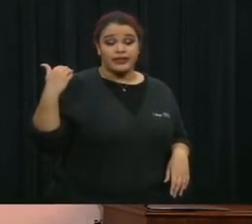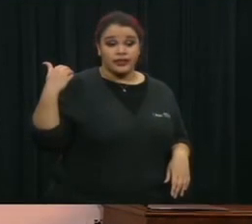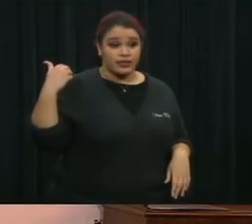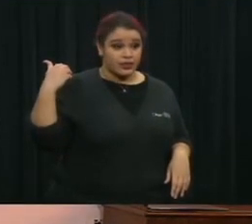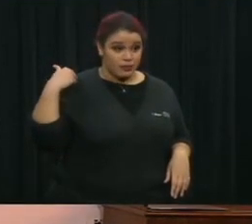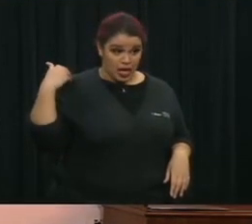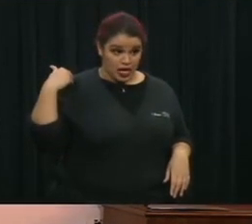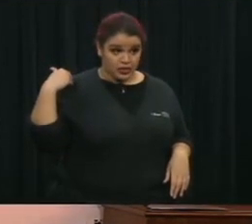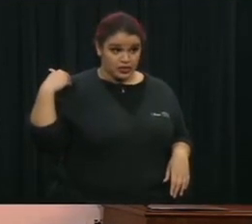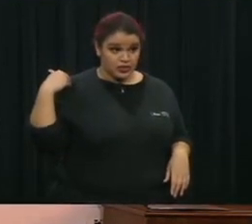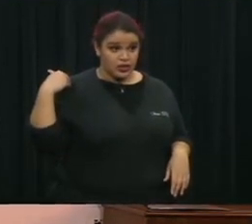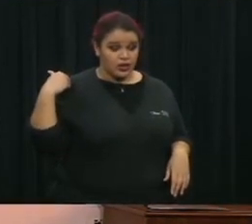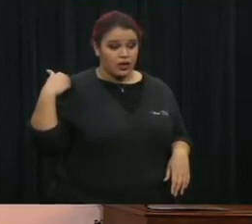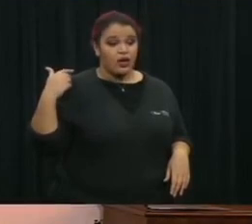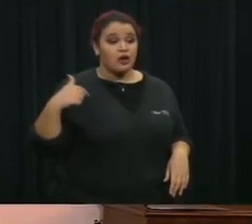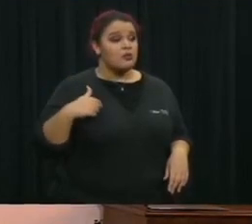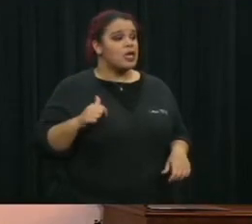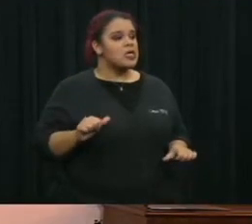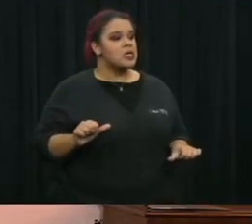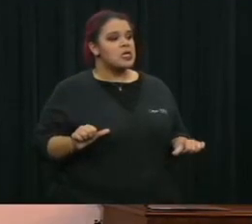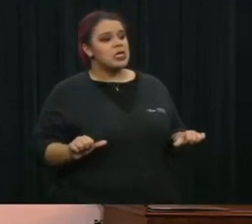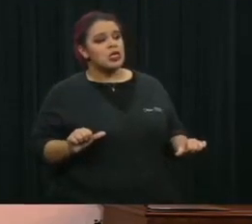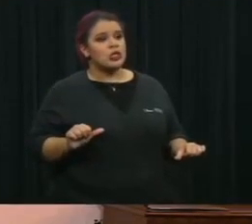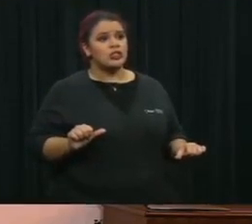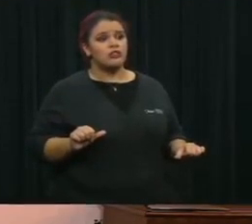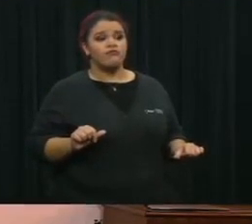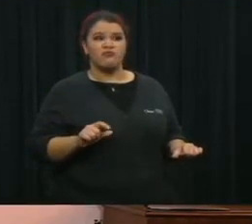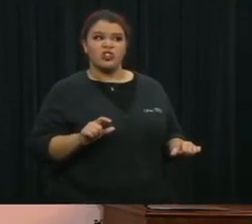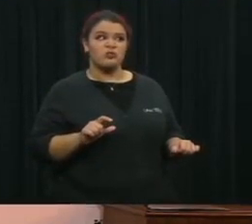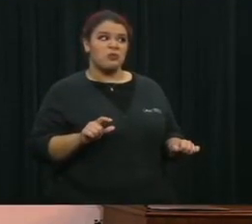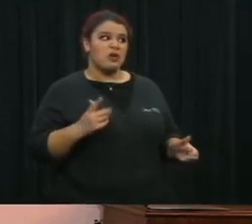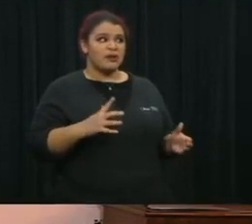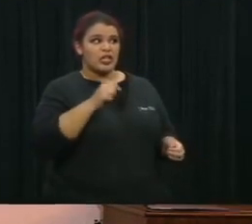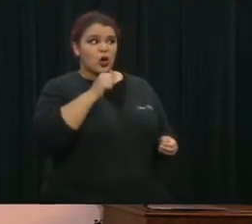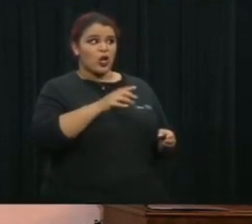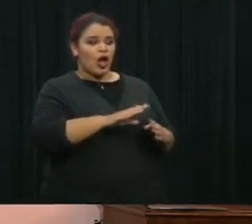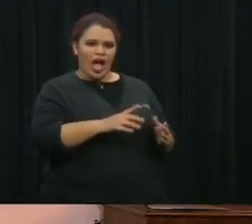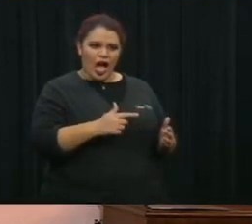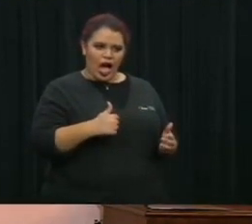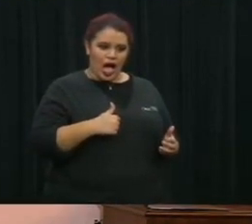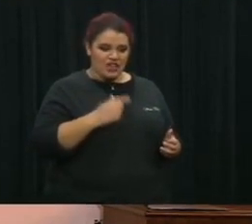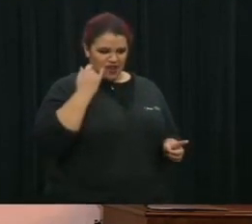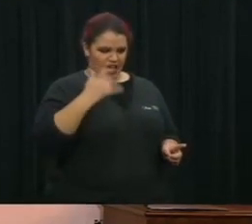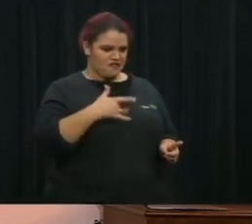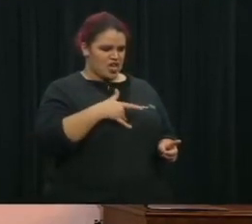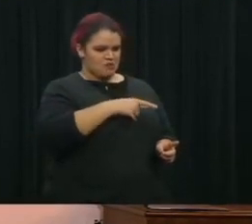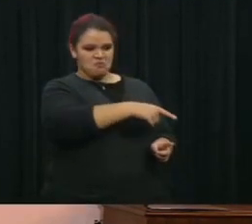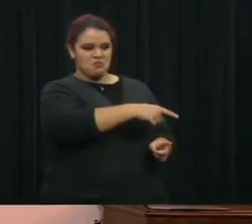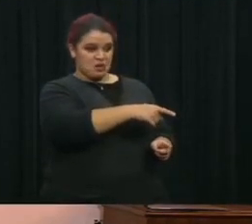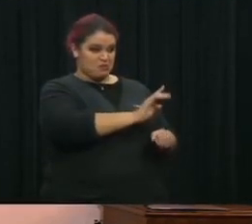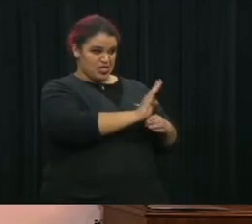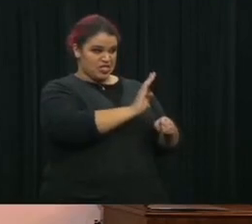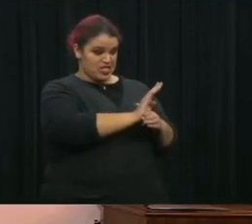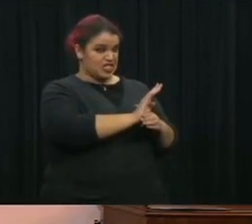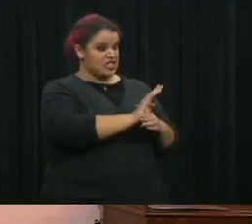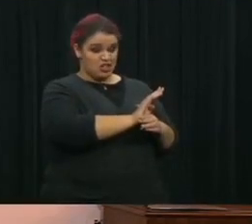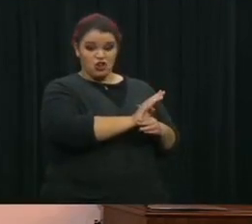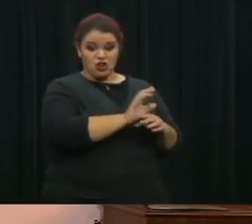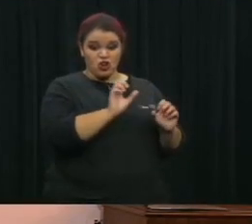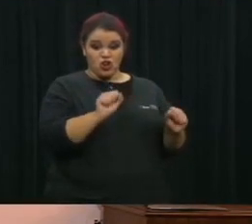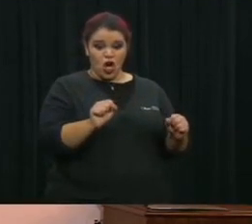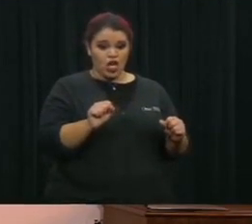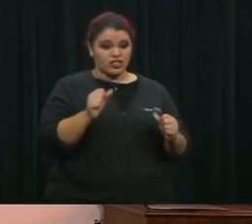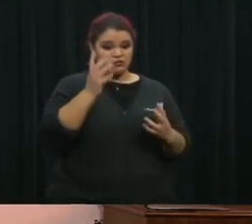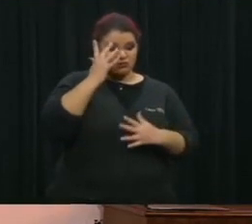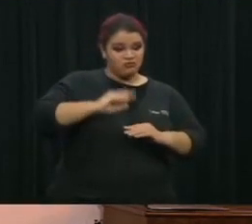past to close businesses and other operations if they are a threat to the public. So